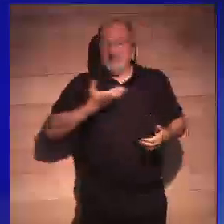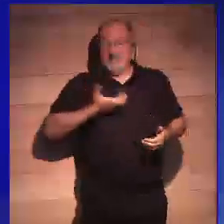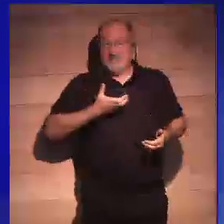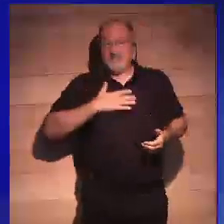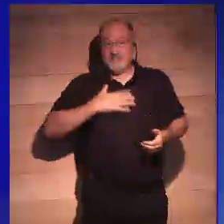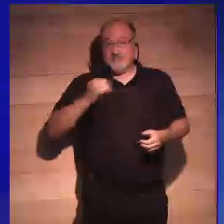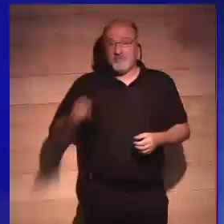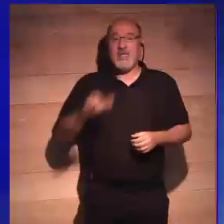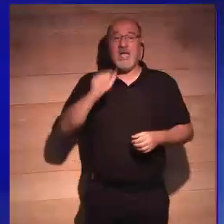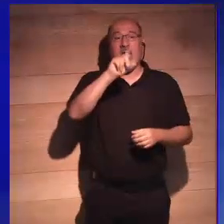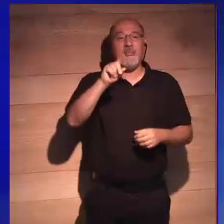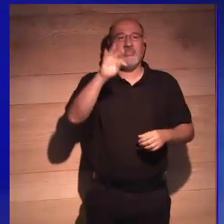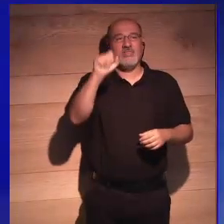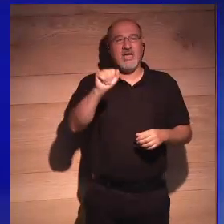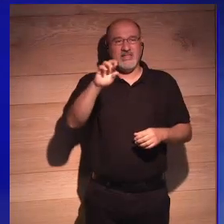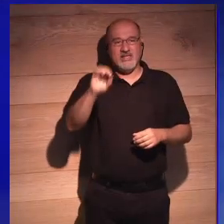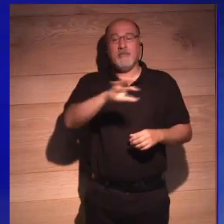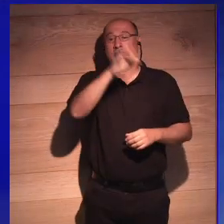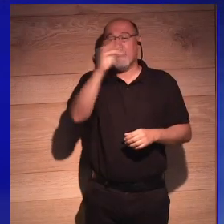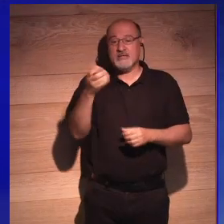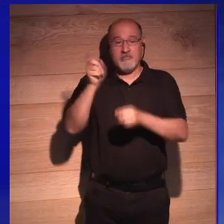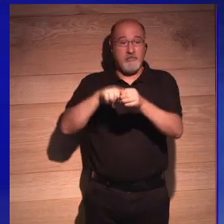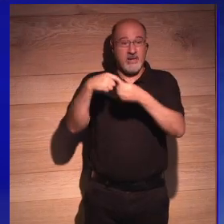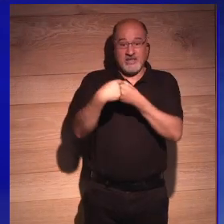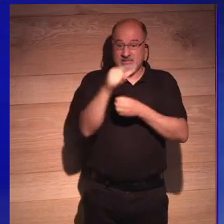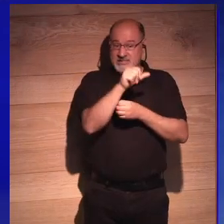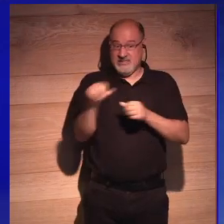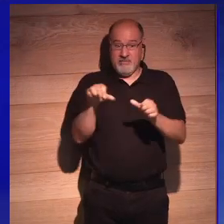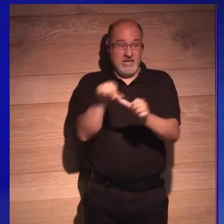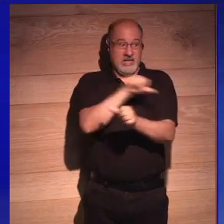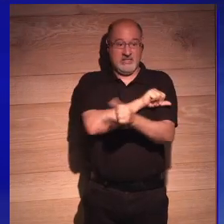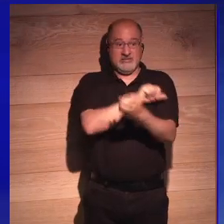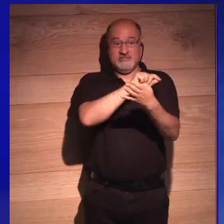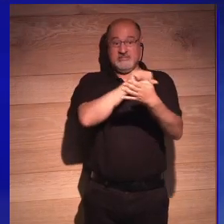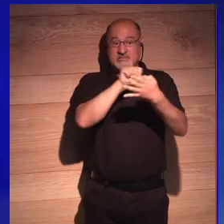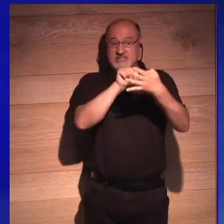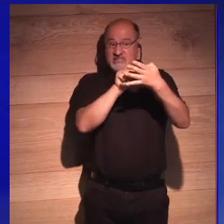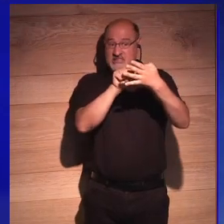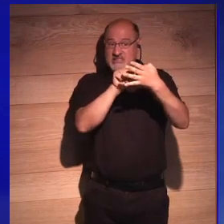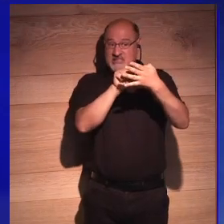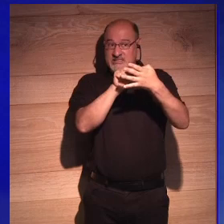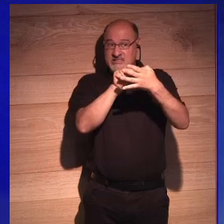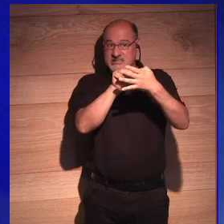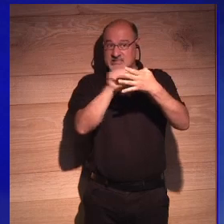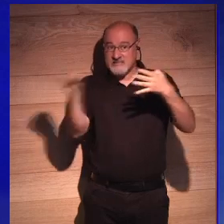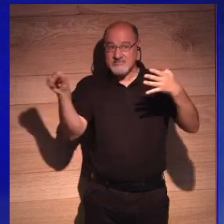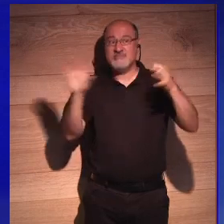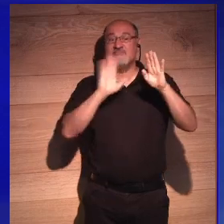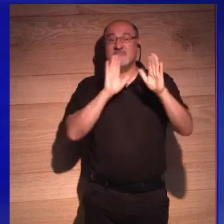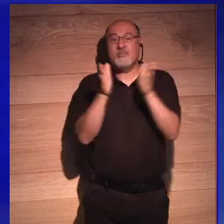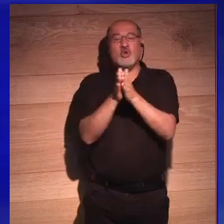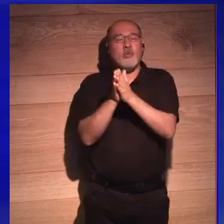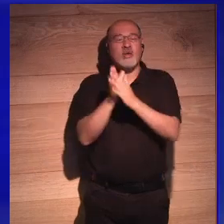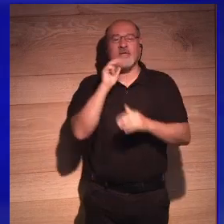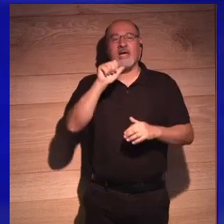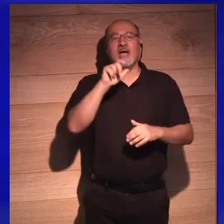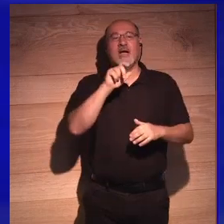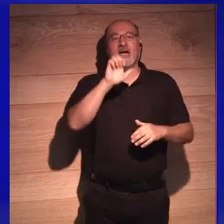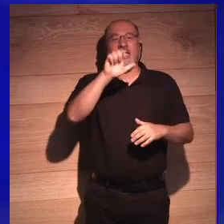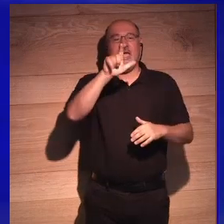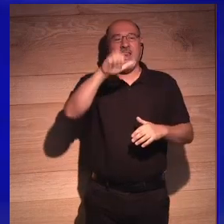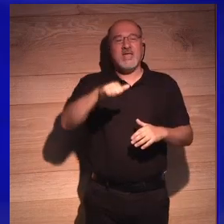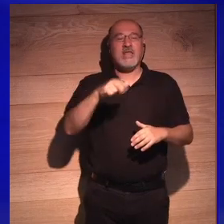British Update, everyone here, all participants for this week. And I believe that's about it. My colleague Elena